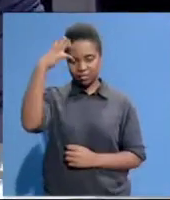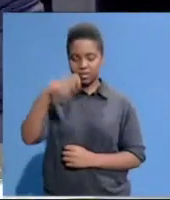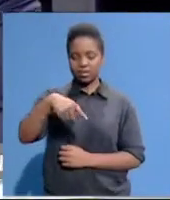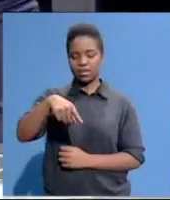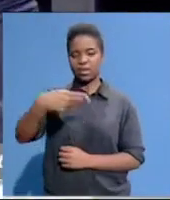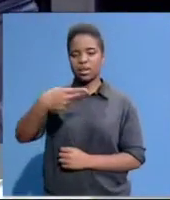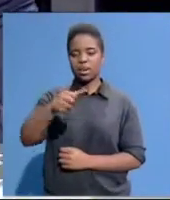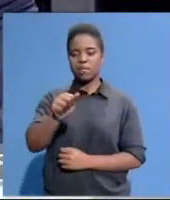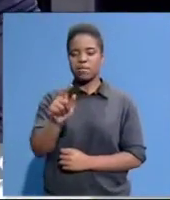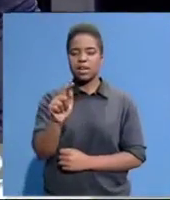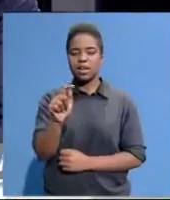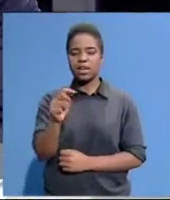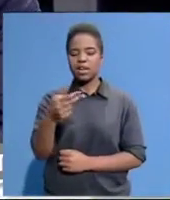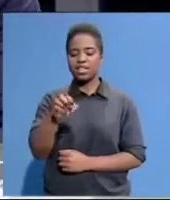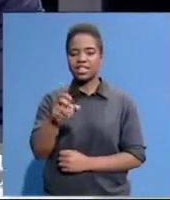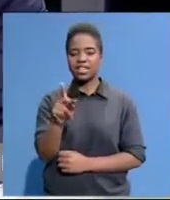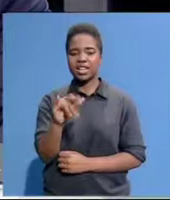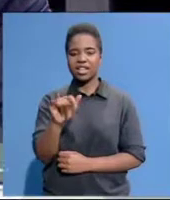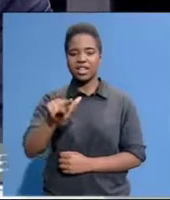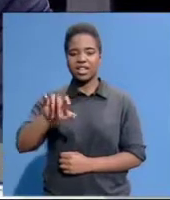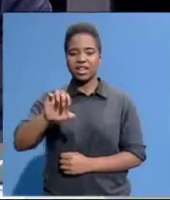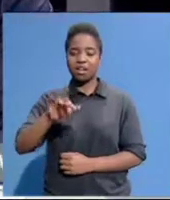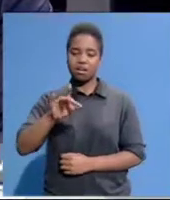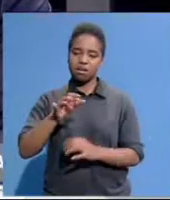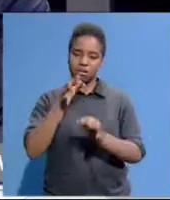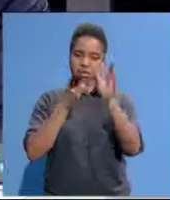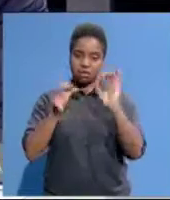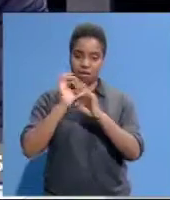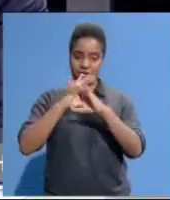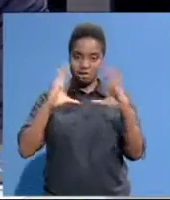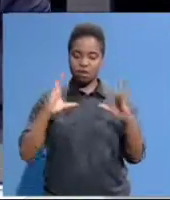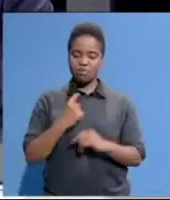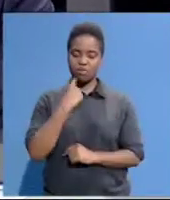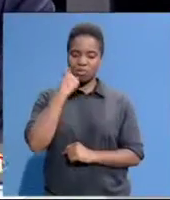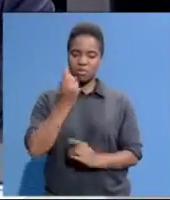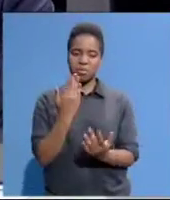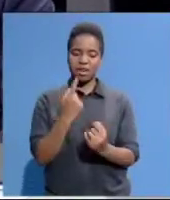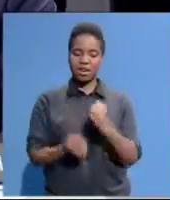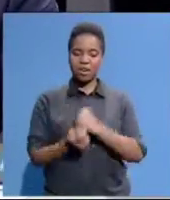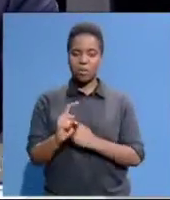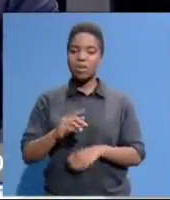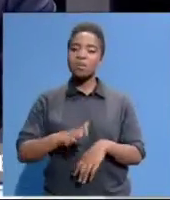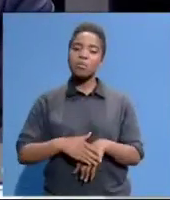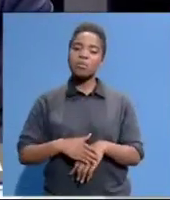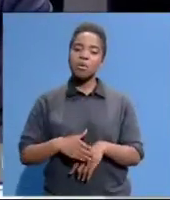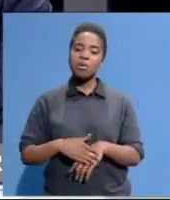Holomisa for providing that clarity on what we should be expecting to happen tomorrow. Lots still to come on the show.